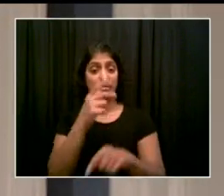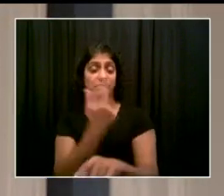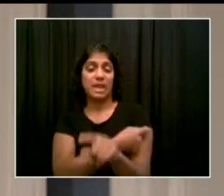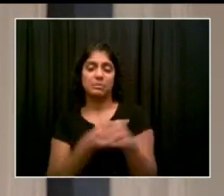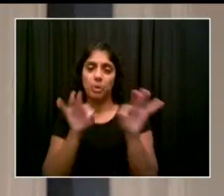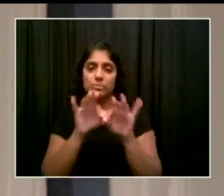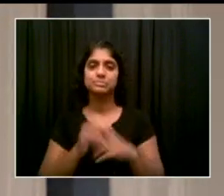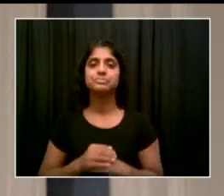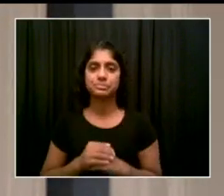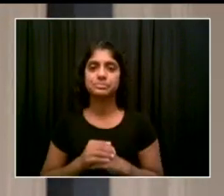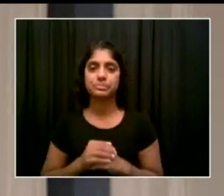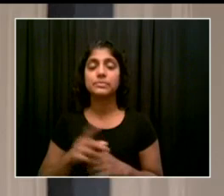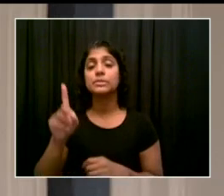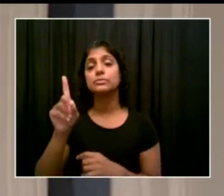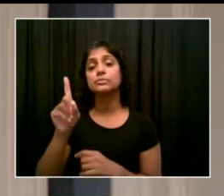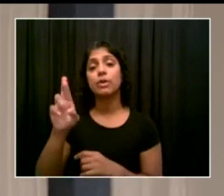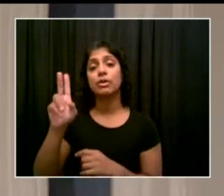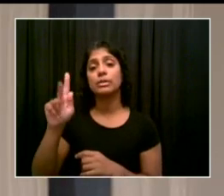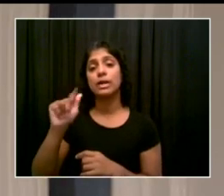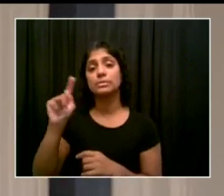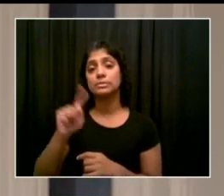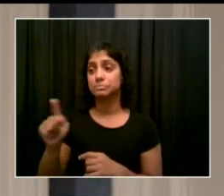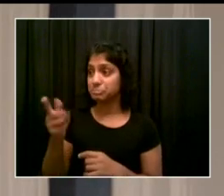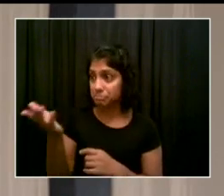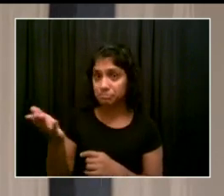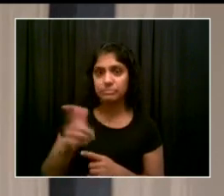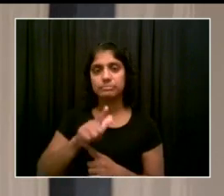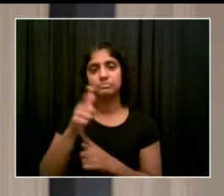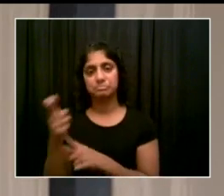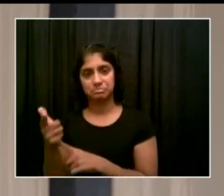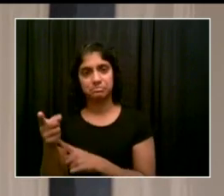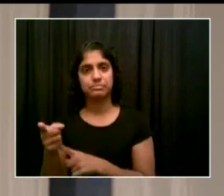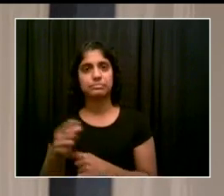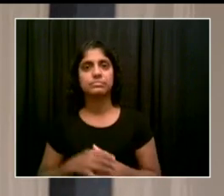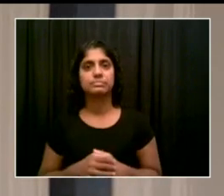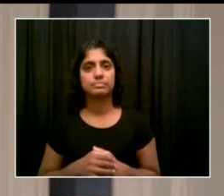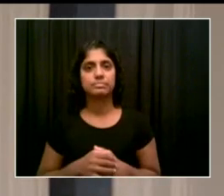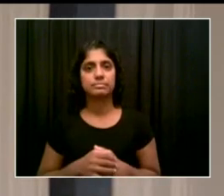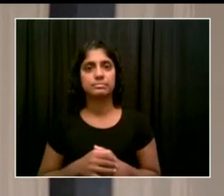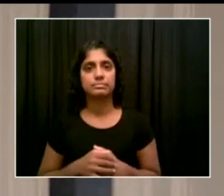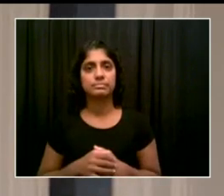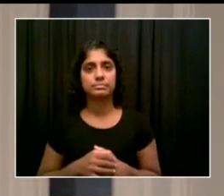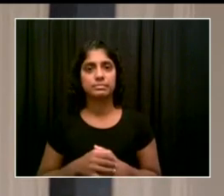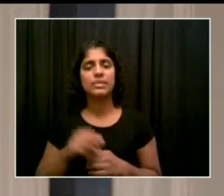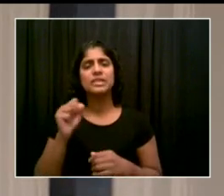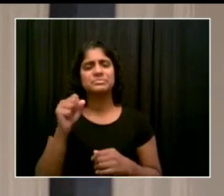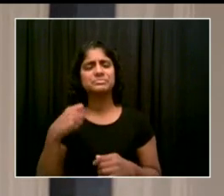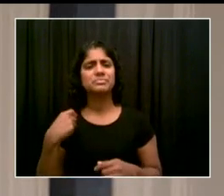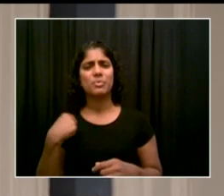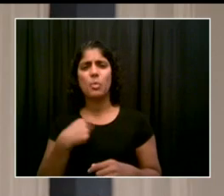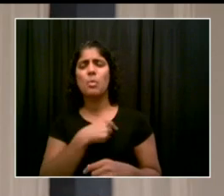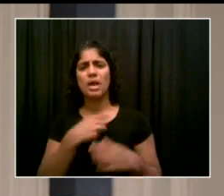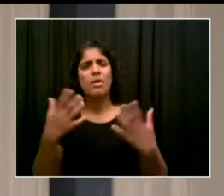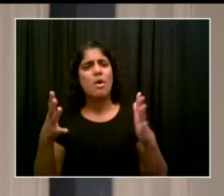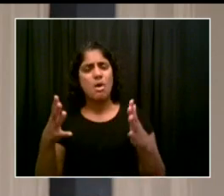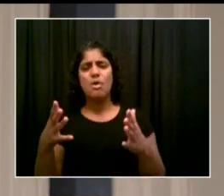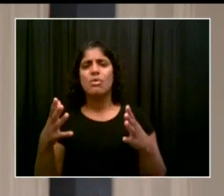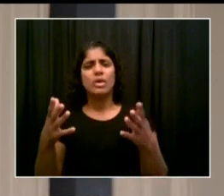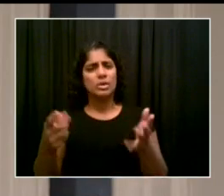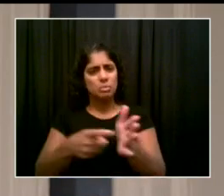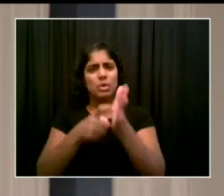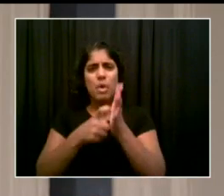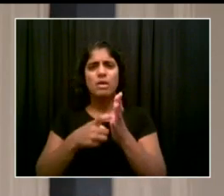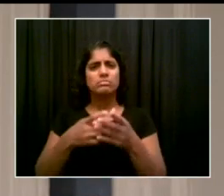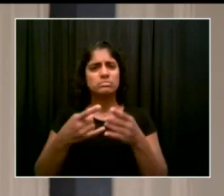throughout the city that include transport, healthcare facilities, schools, and that many